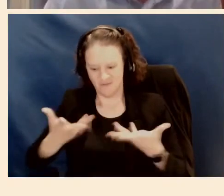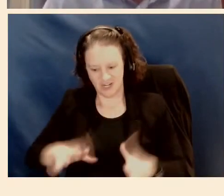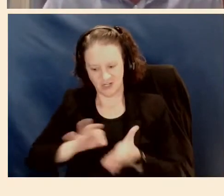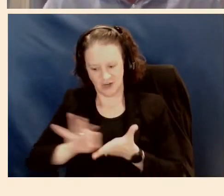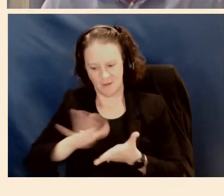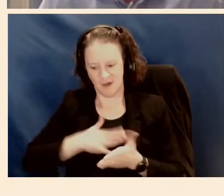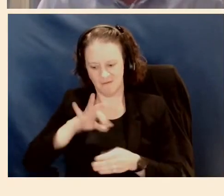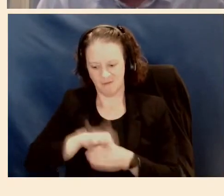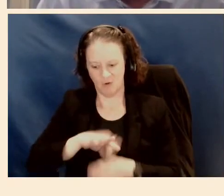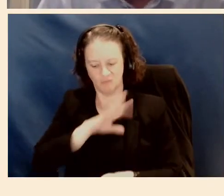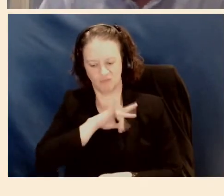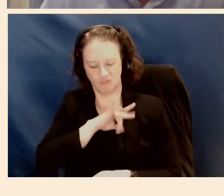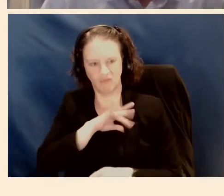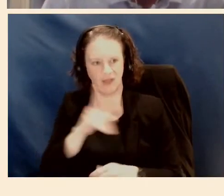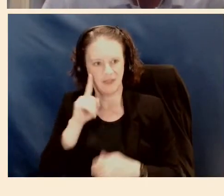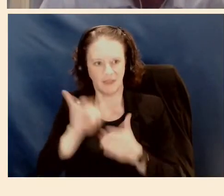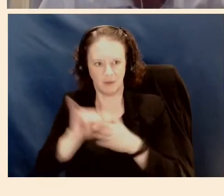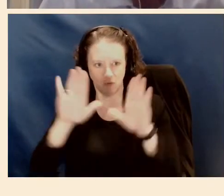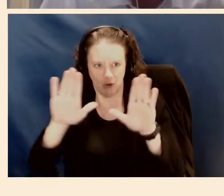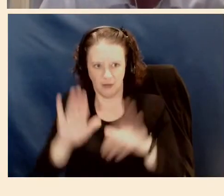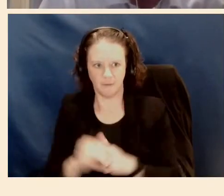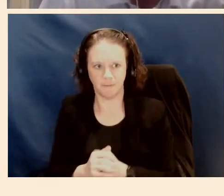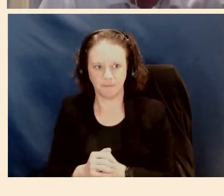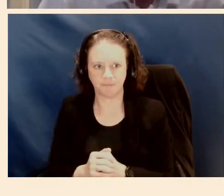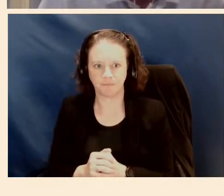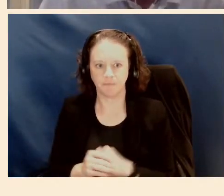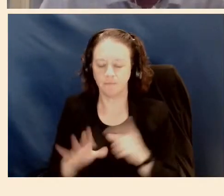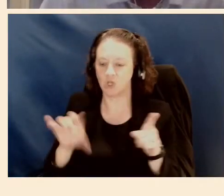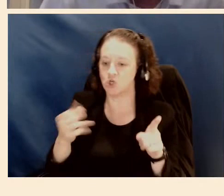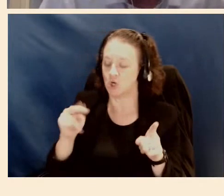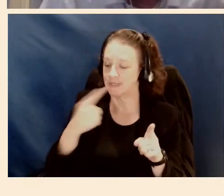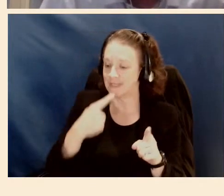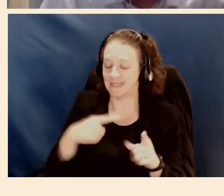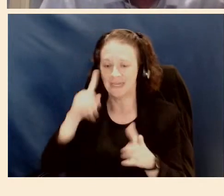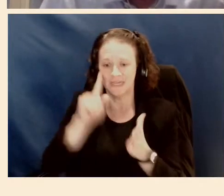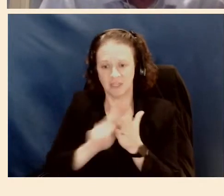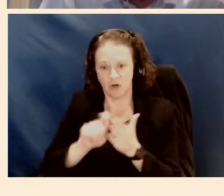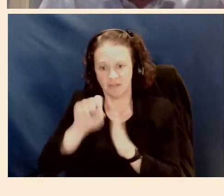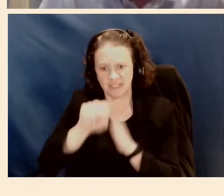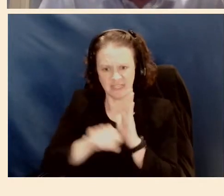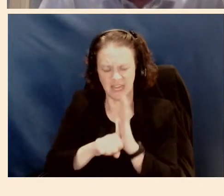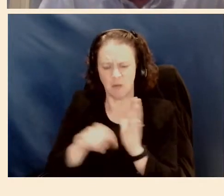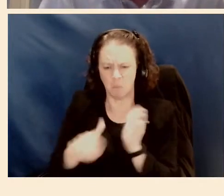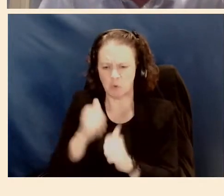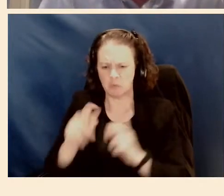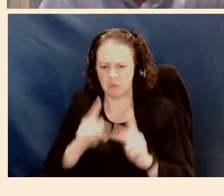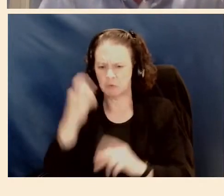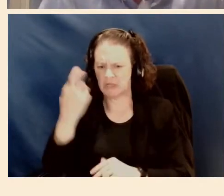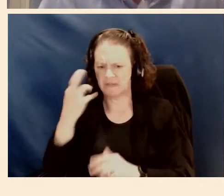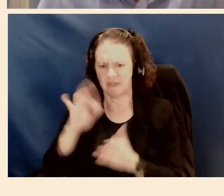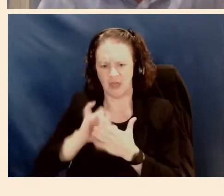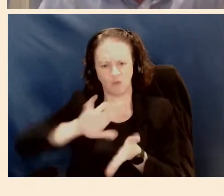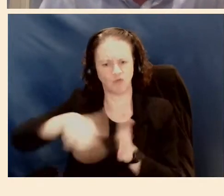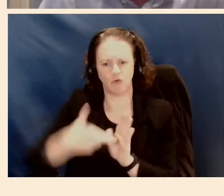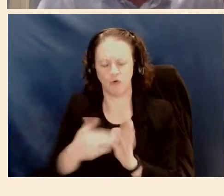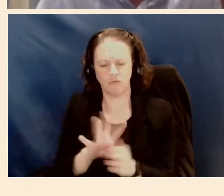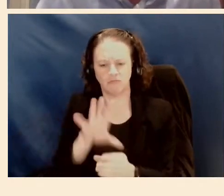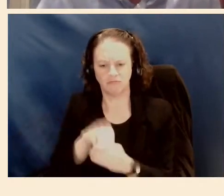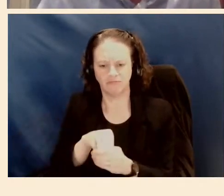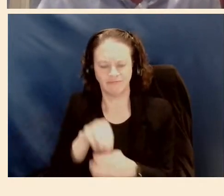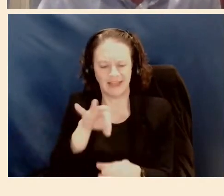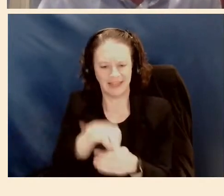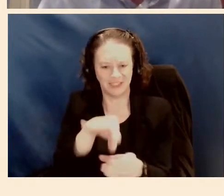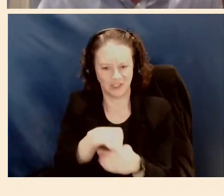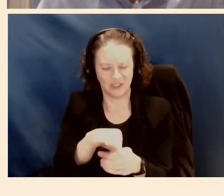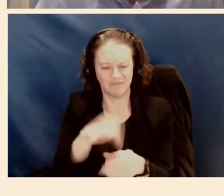Great. As I mentioned, I think most people are aware that the Secretary of State has something to do with elections, and perhaps even bringing other people